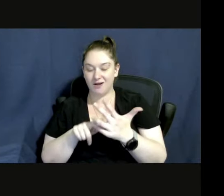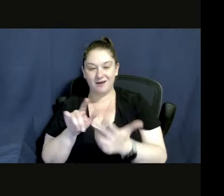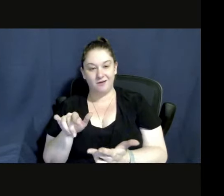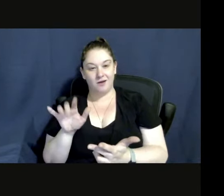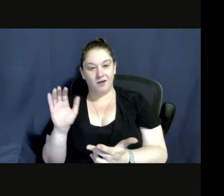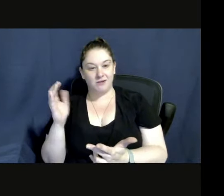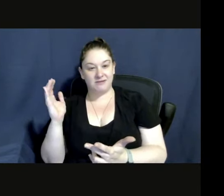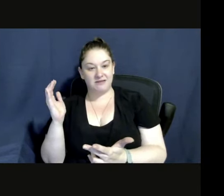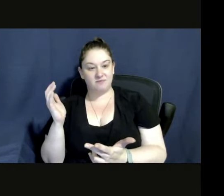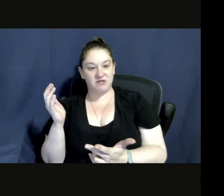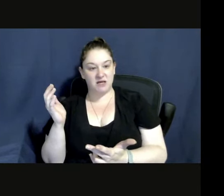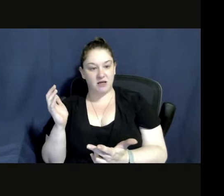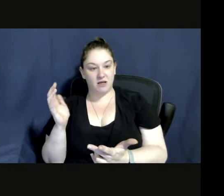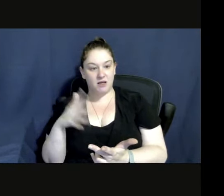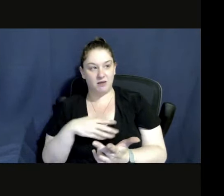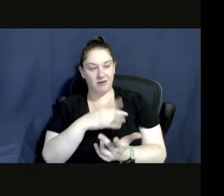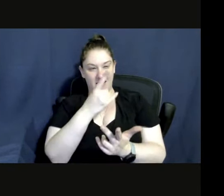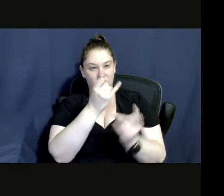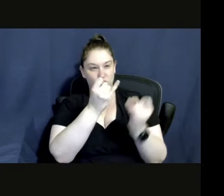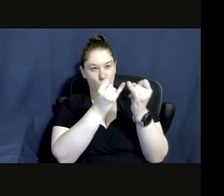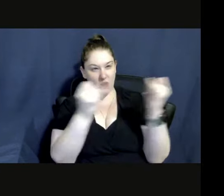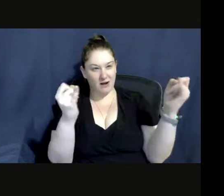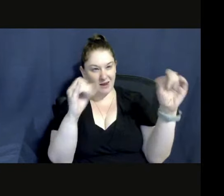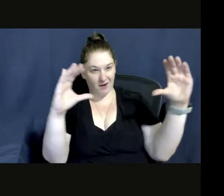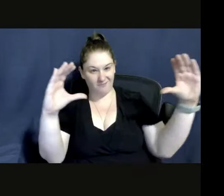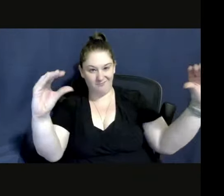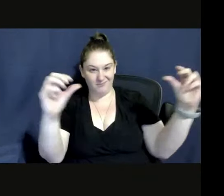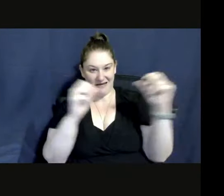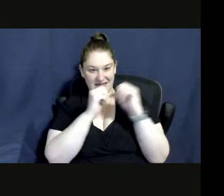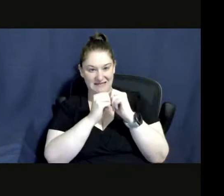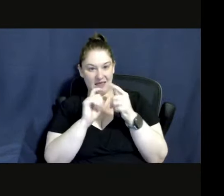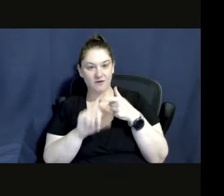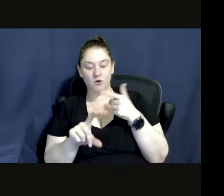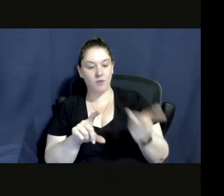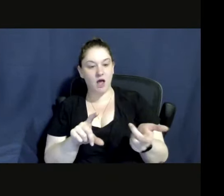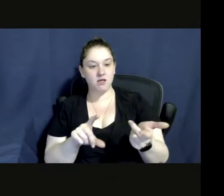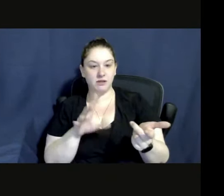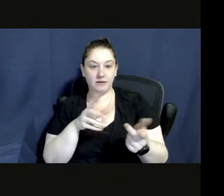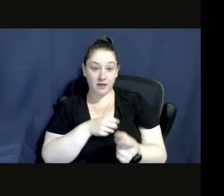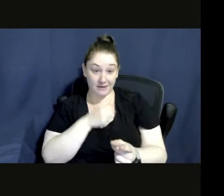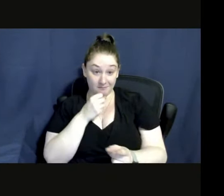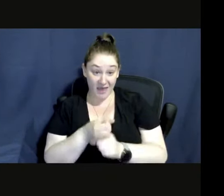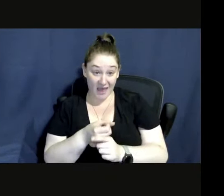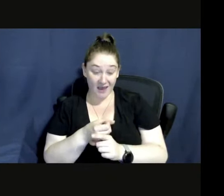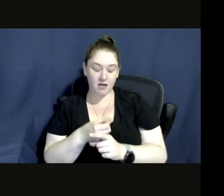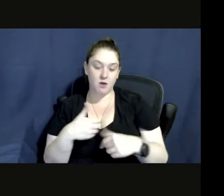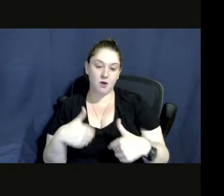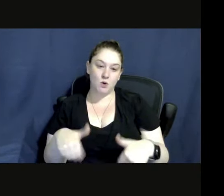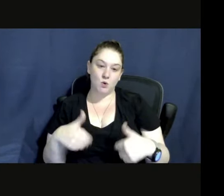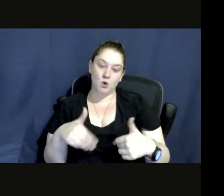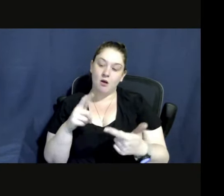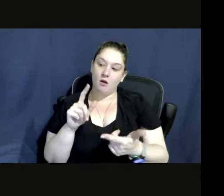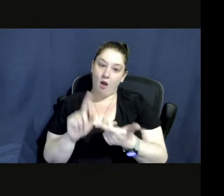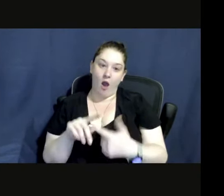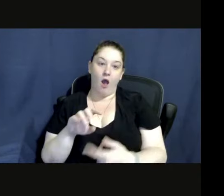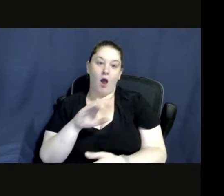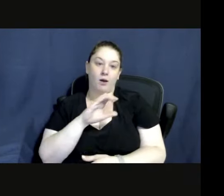like one line item issues, but the impacts of that on police and